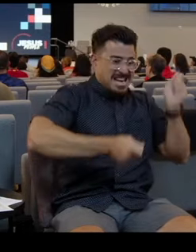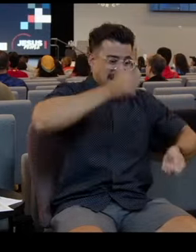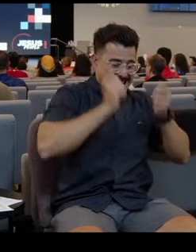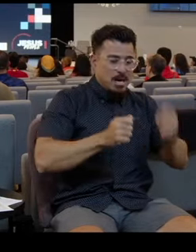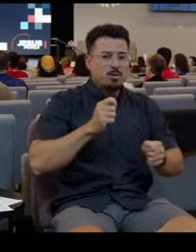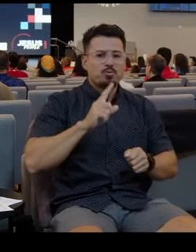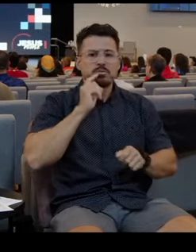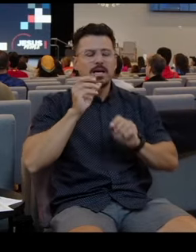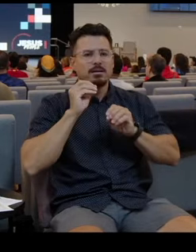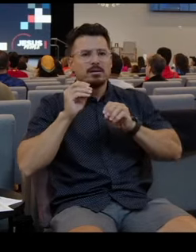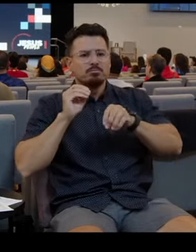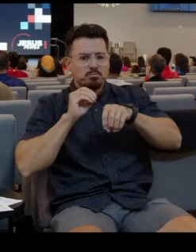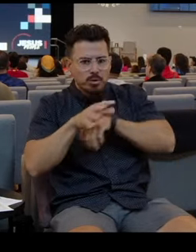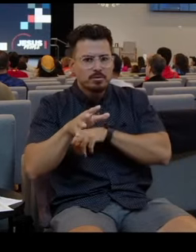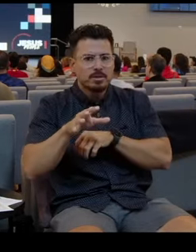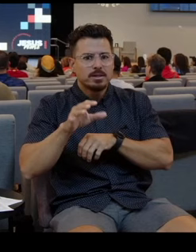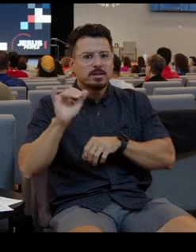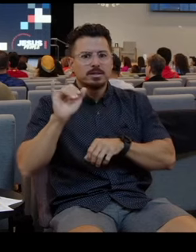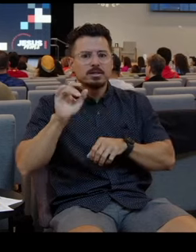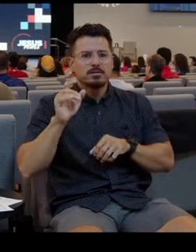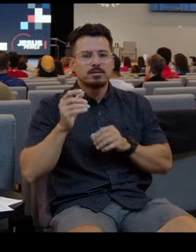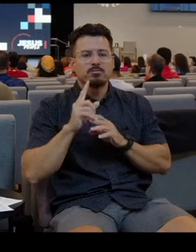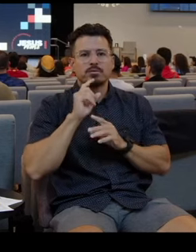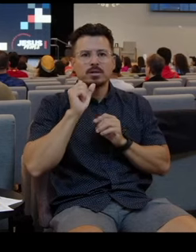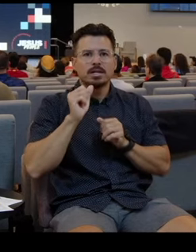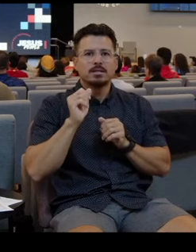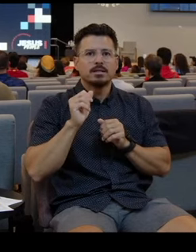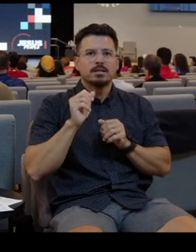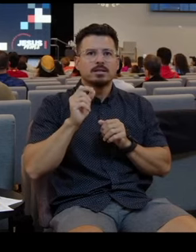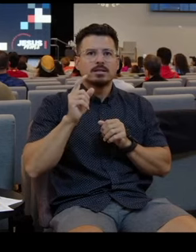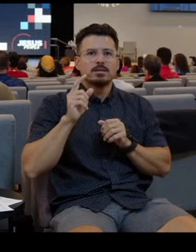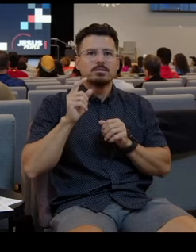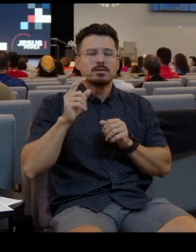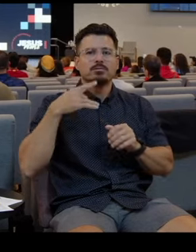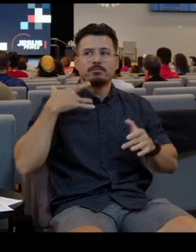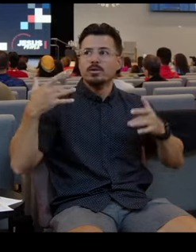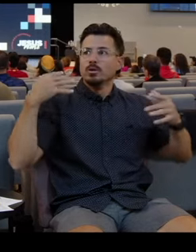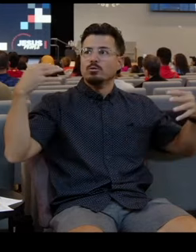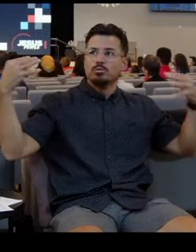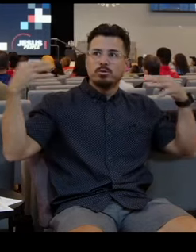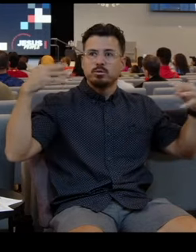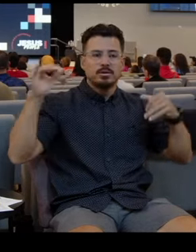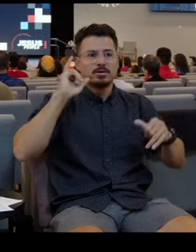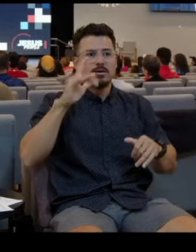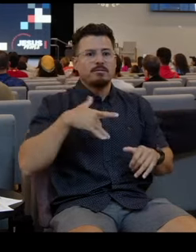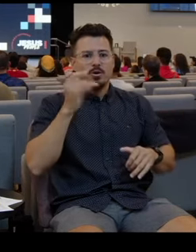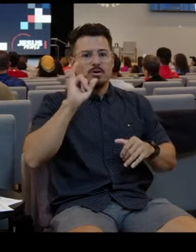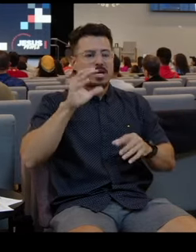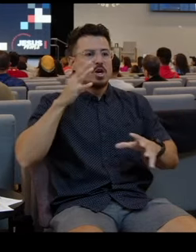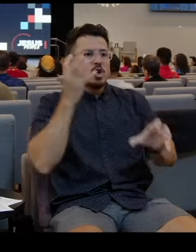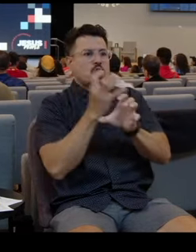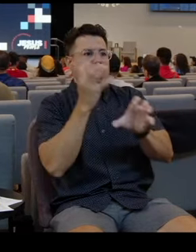same threshold, reverberation threshold, as a 15-car pileup.